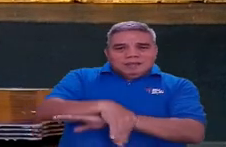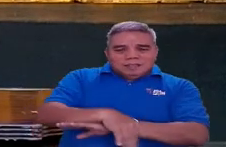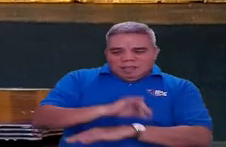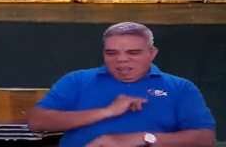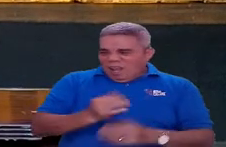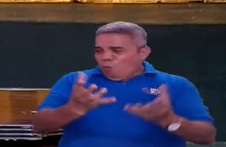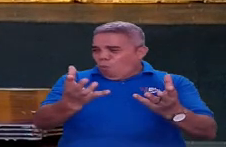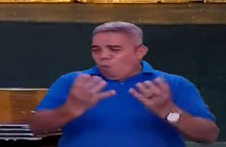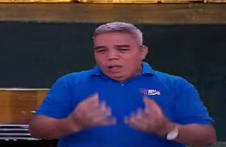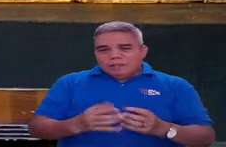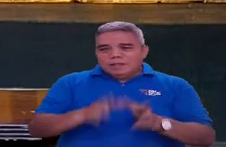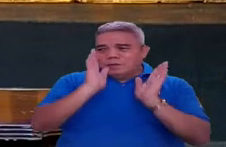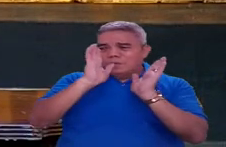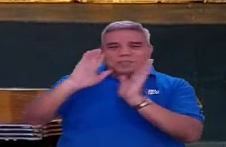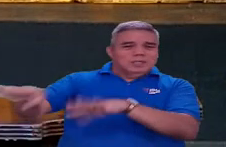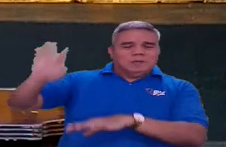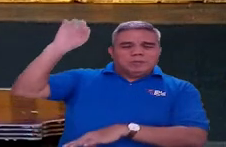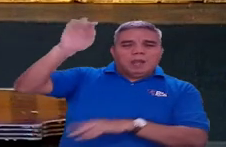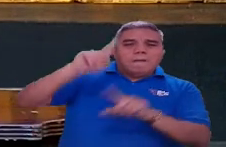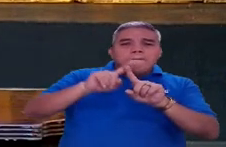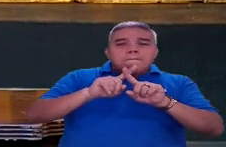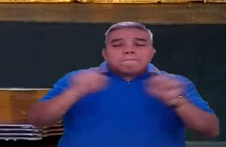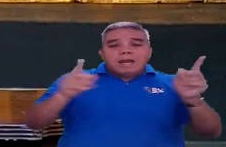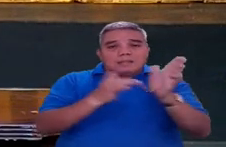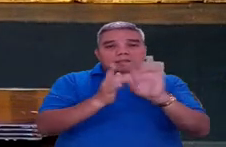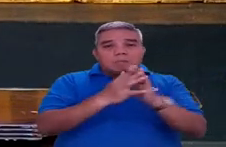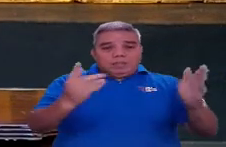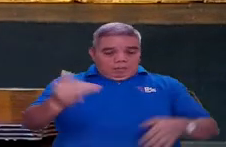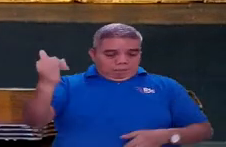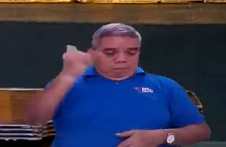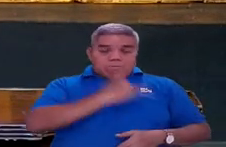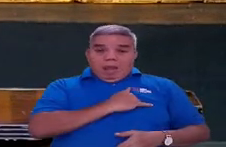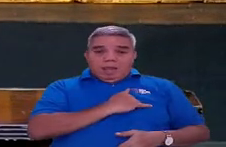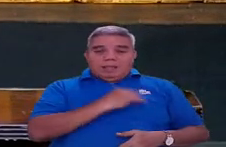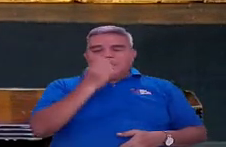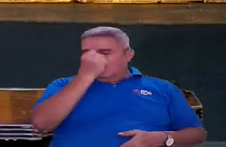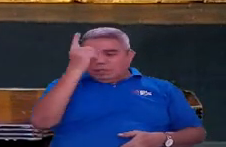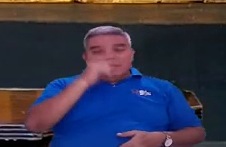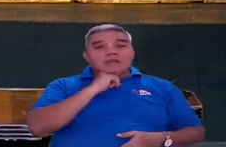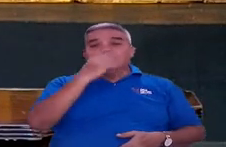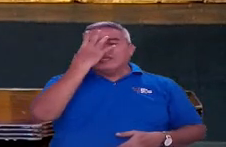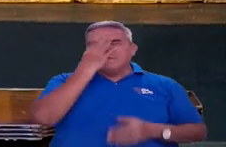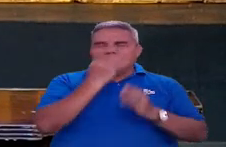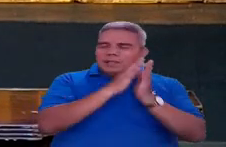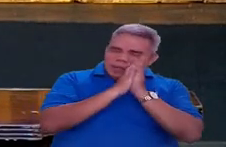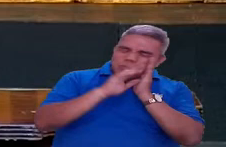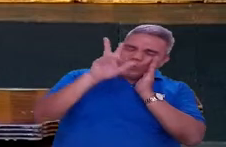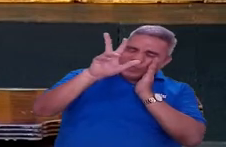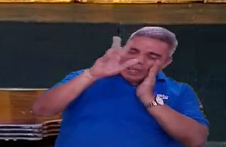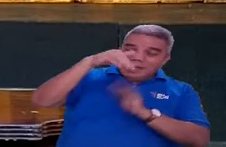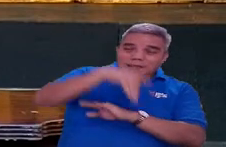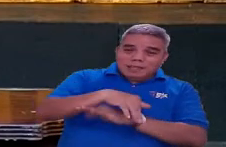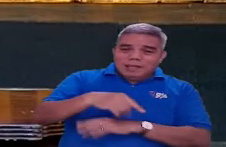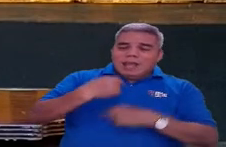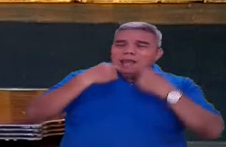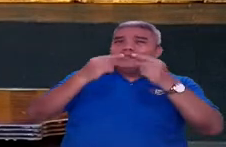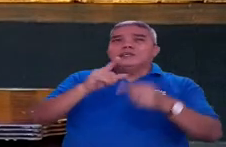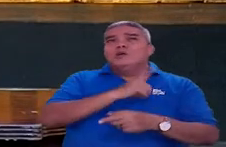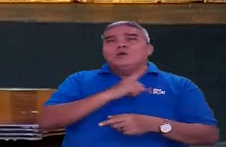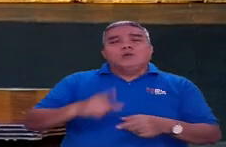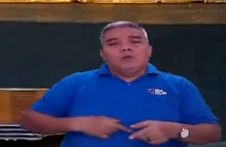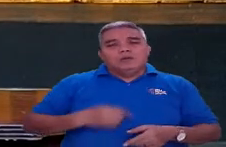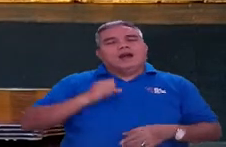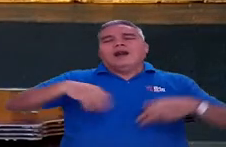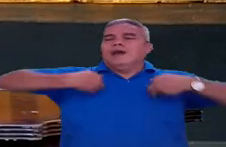I wanted to resist the preaching, but the word of God is so powerful that I could not sleep for 3 nights until I said to the Lord, Lord,